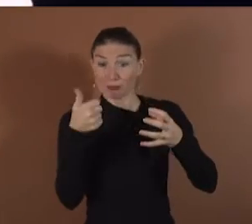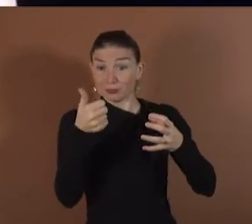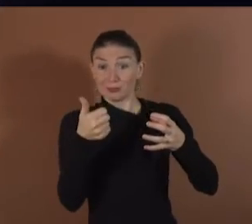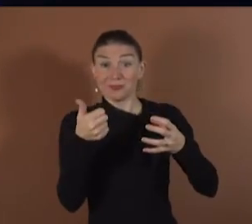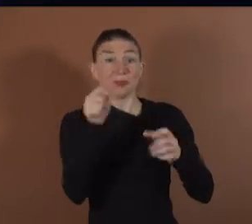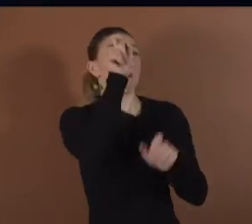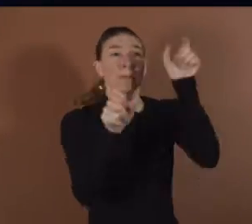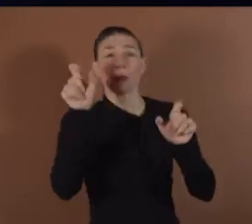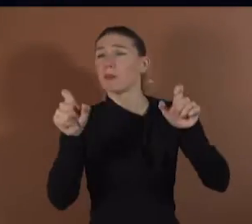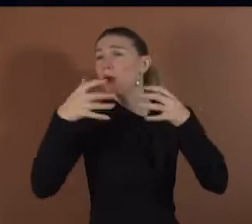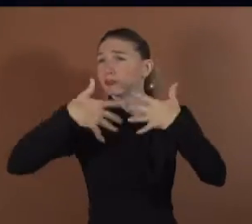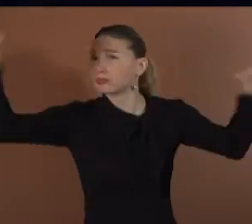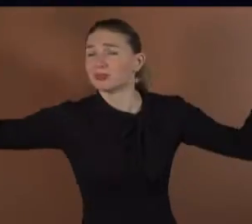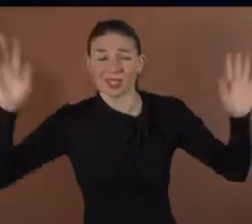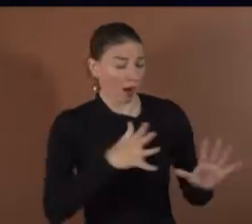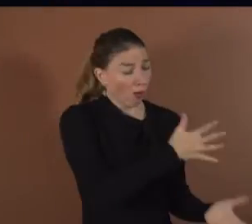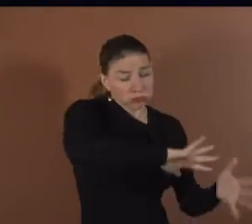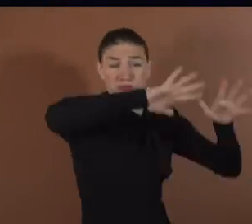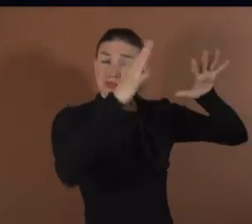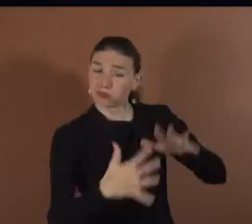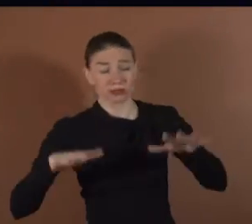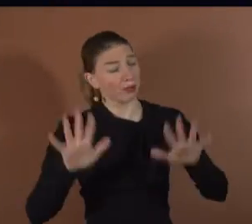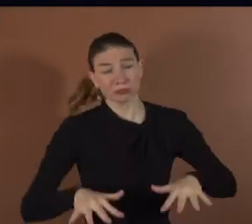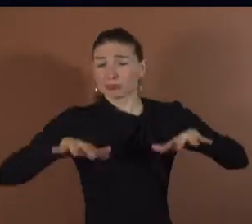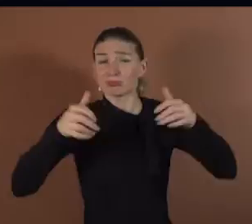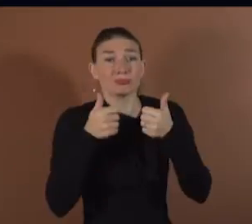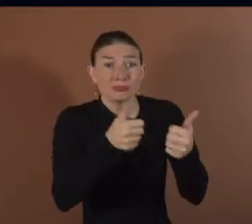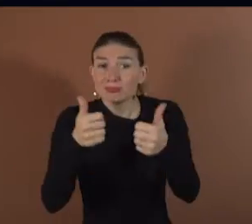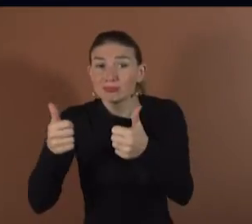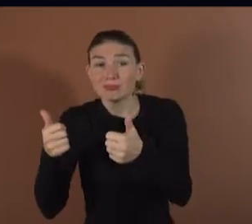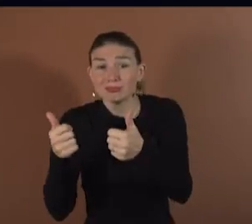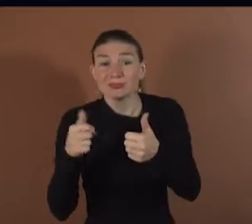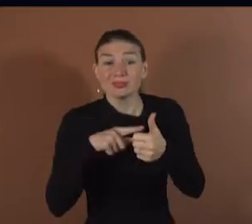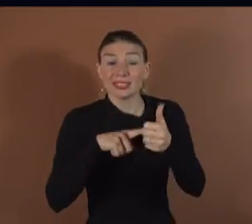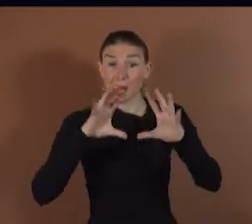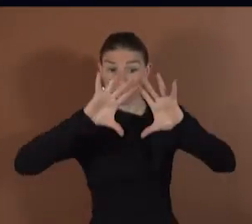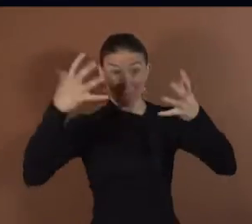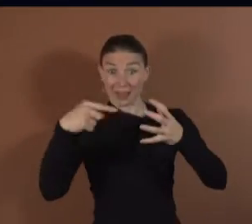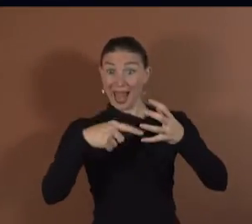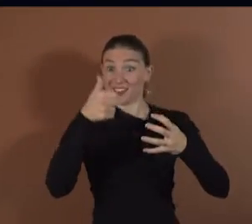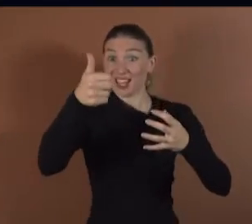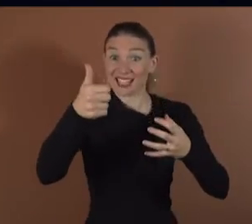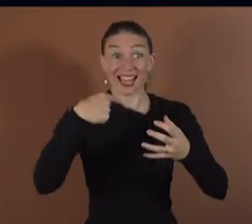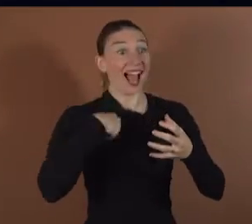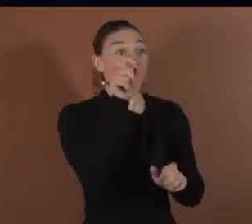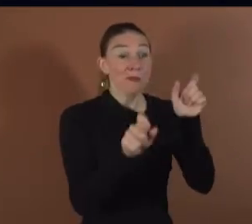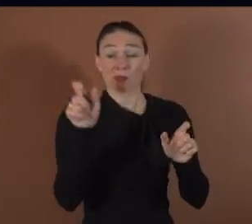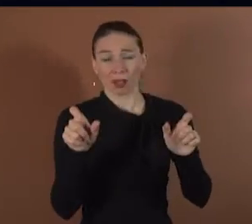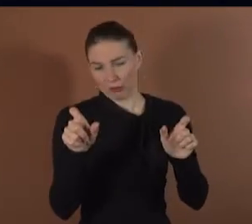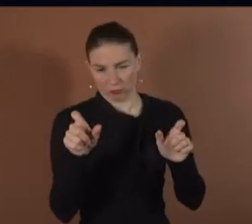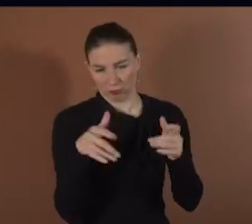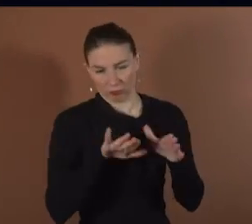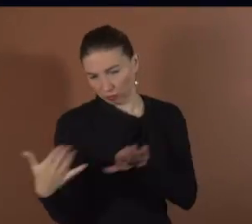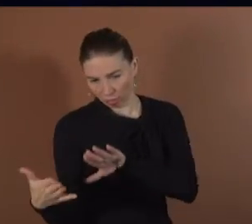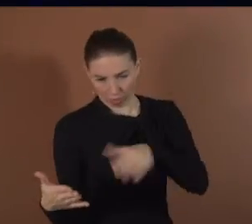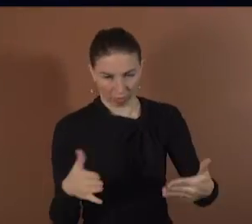replenish, the oceans will replenish, the planet's going to be fine. This struggle, my dear brothers and sisters, is